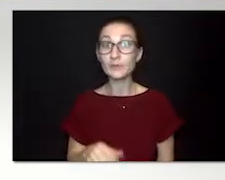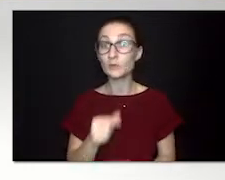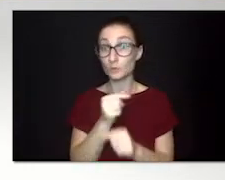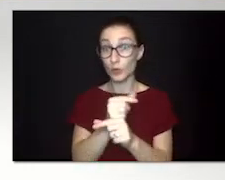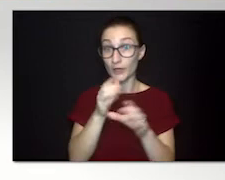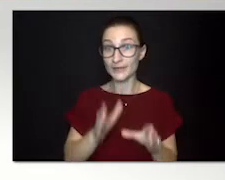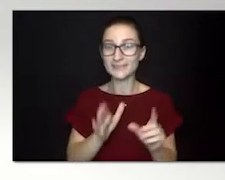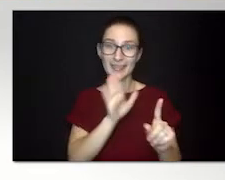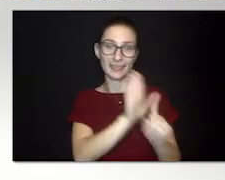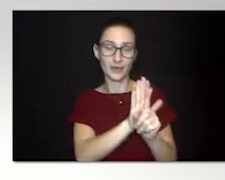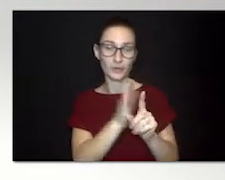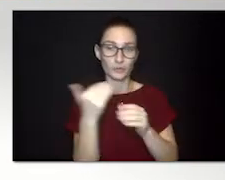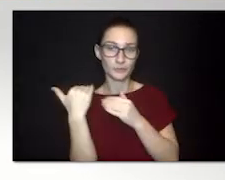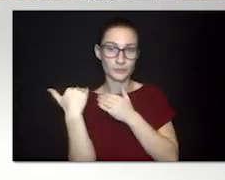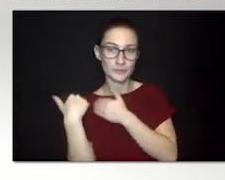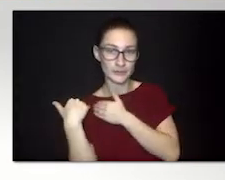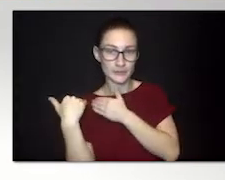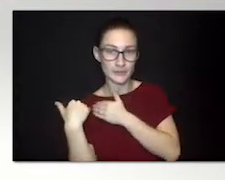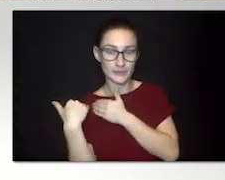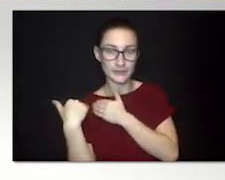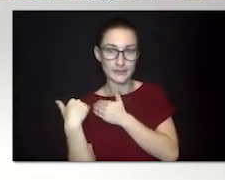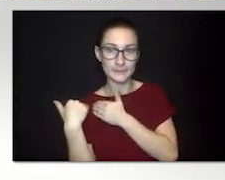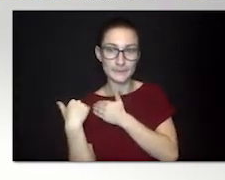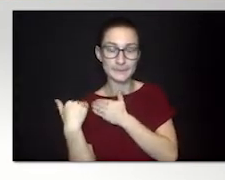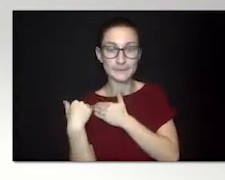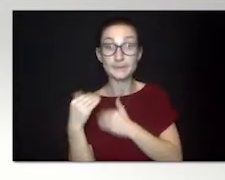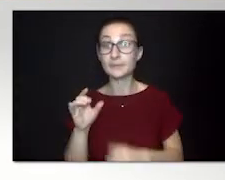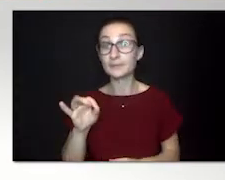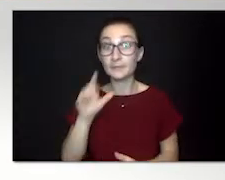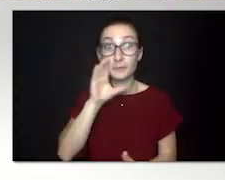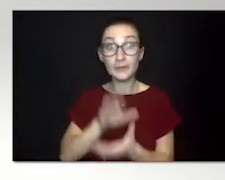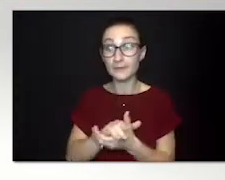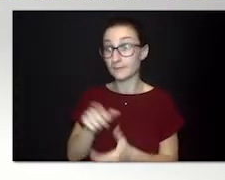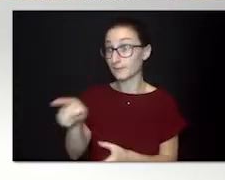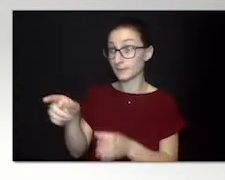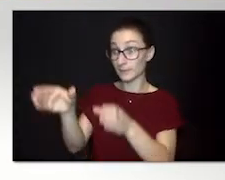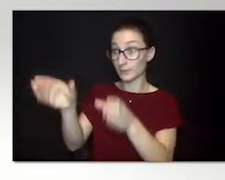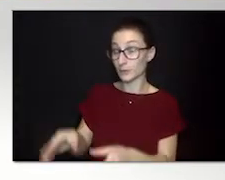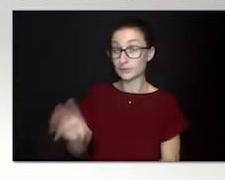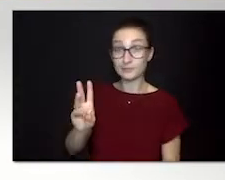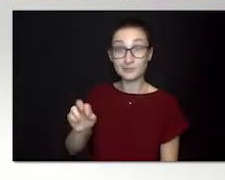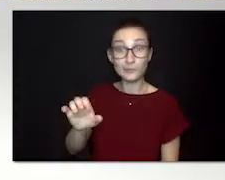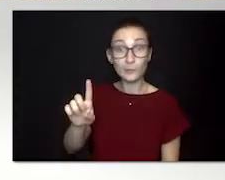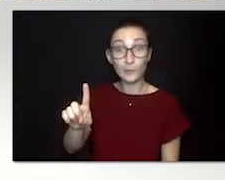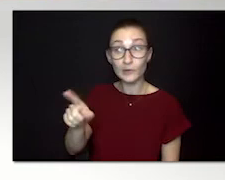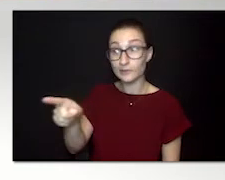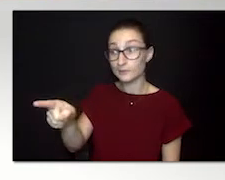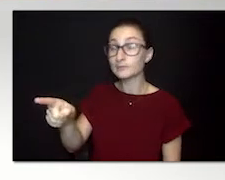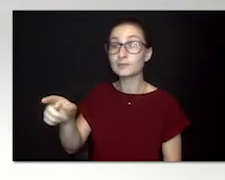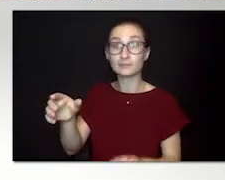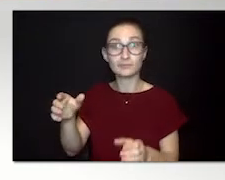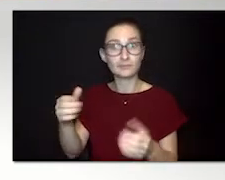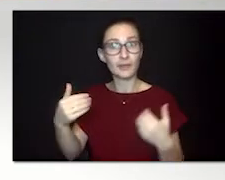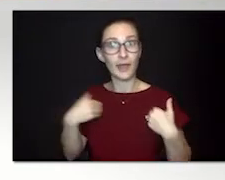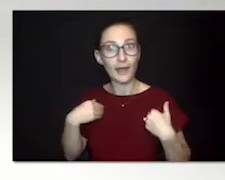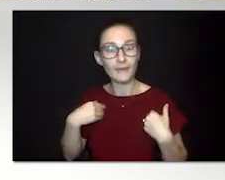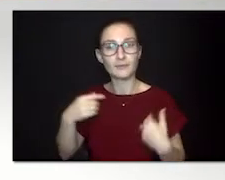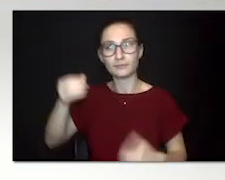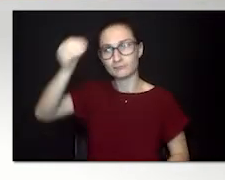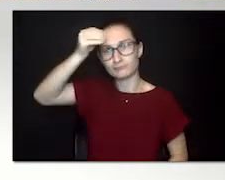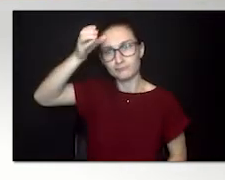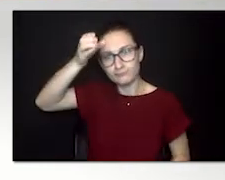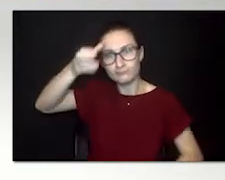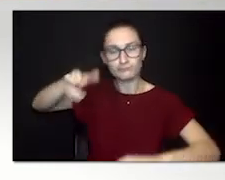know, the responsibility of the guardian if, you know, they believe that the ward has the mental capacity and that the guardianship should be terminated, then you can